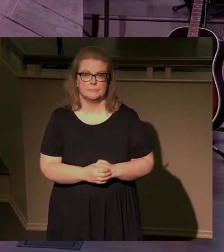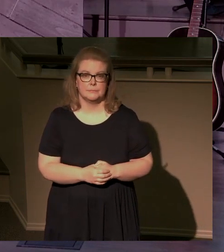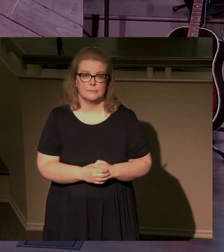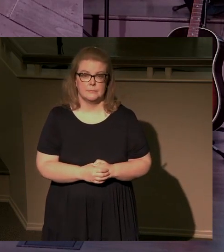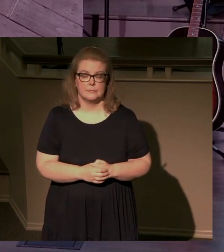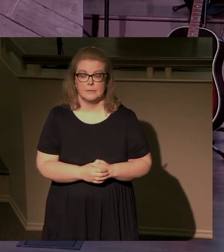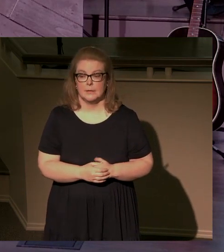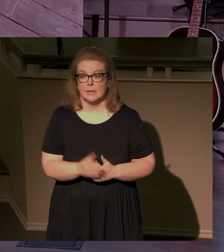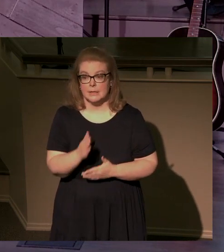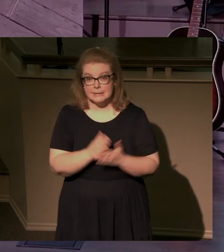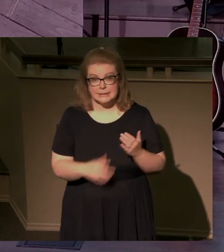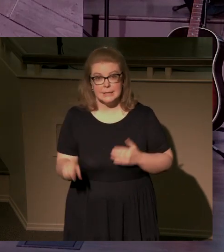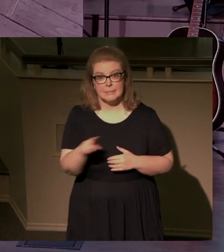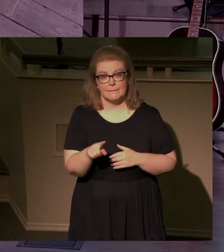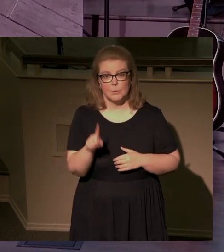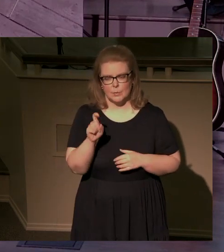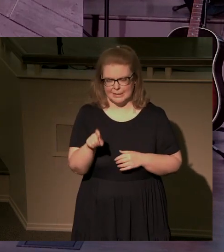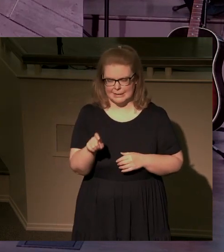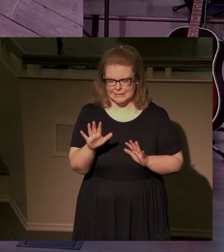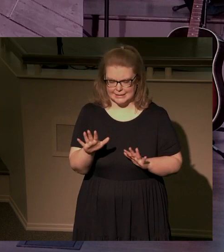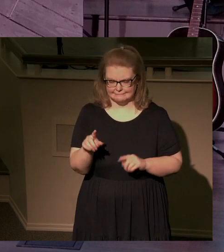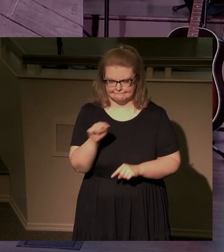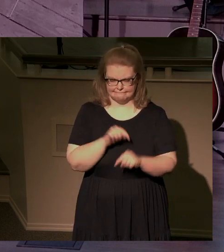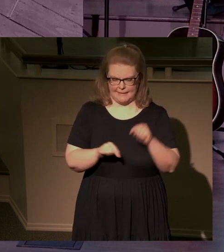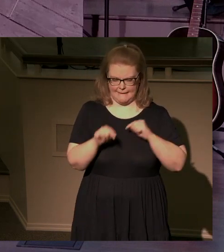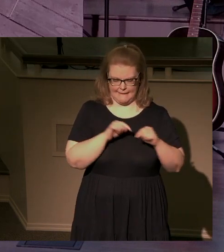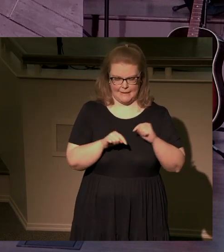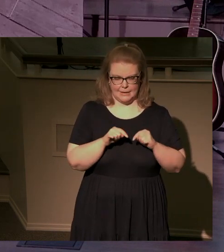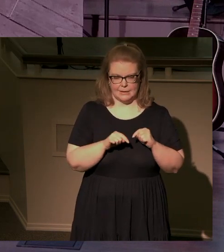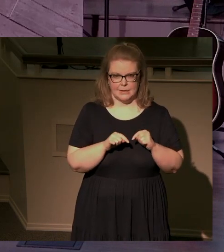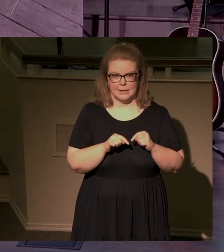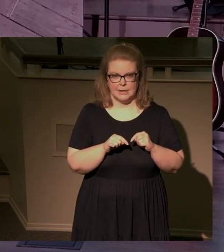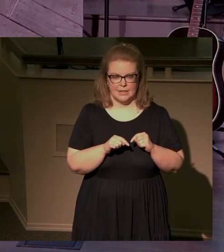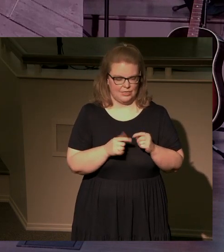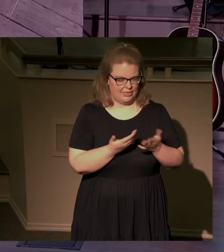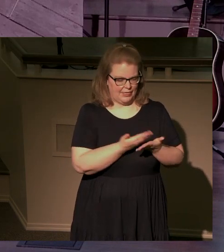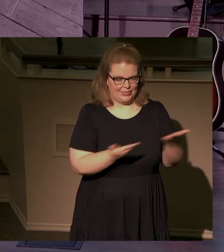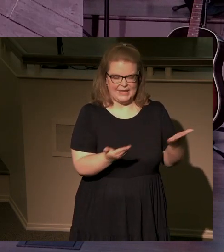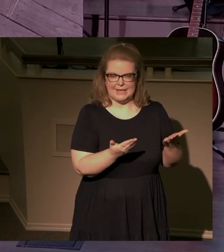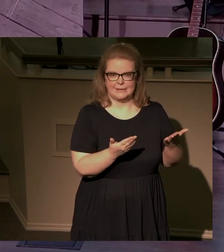And some of you need to back up off of all the stuff of life.